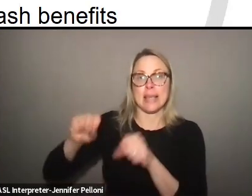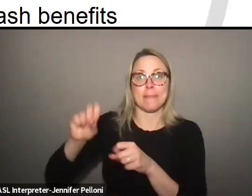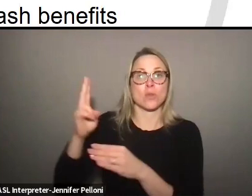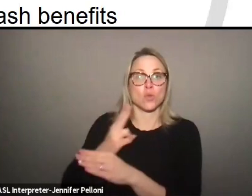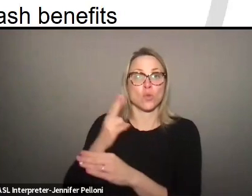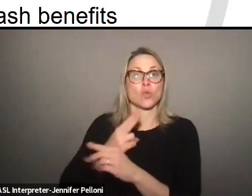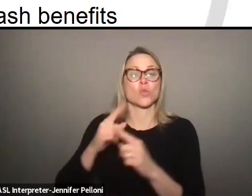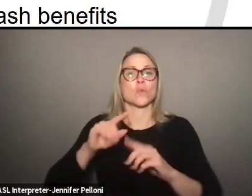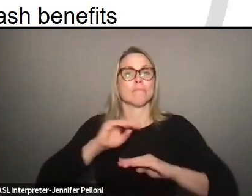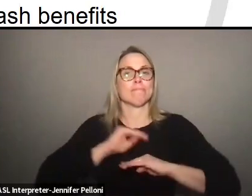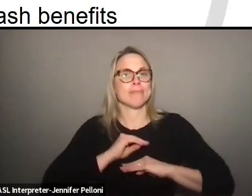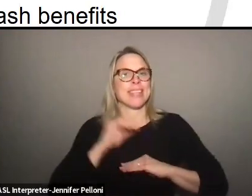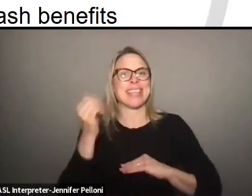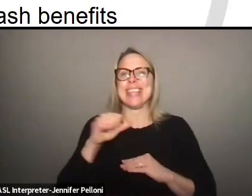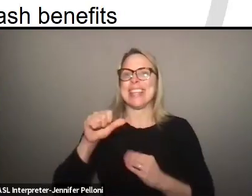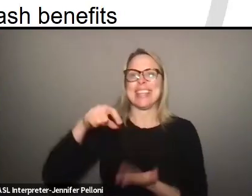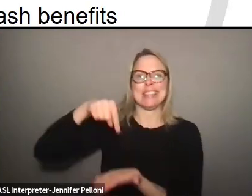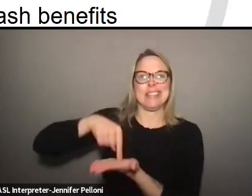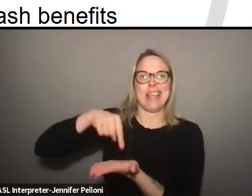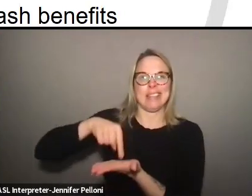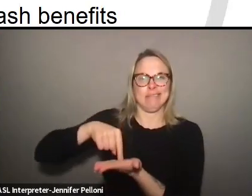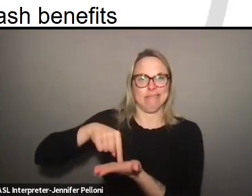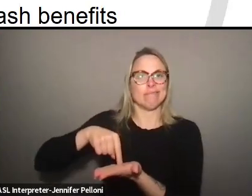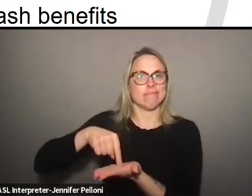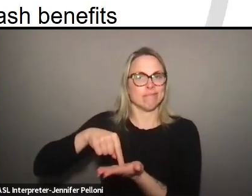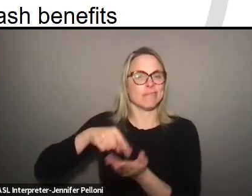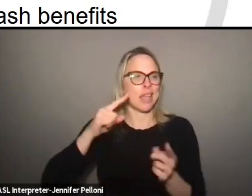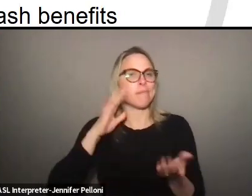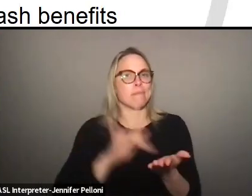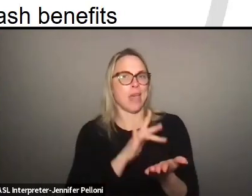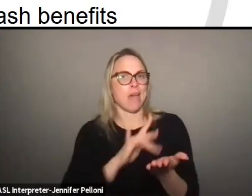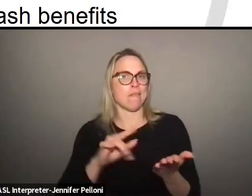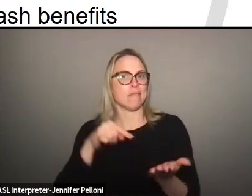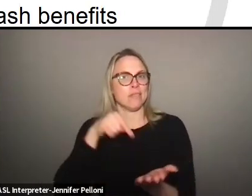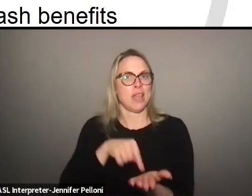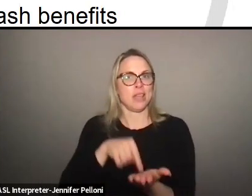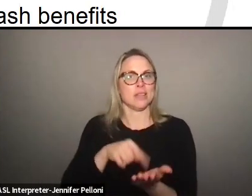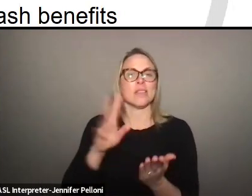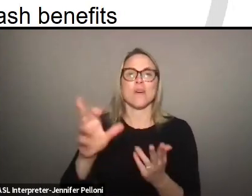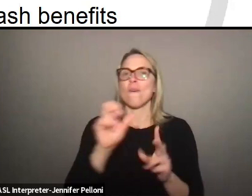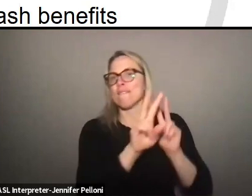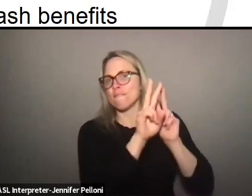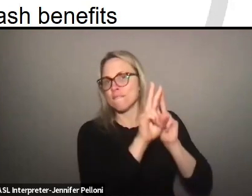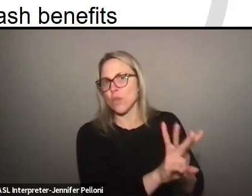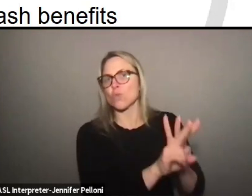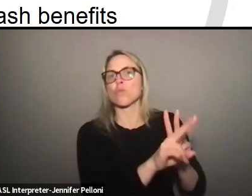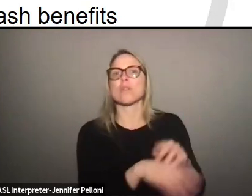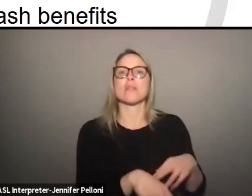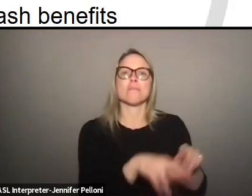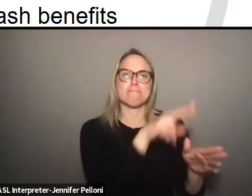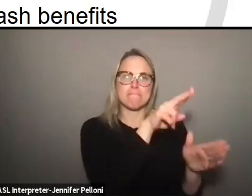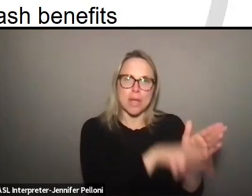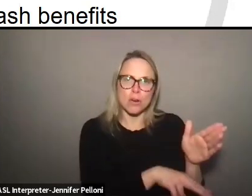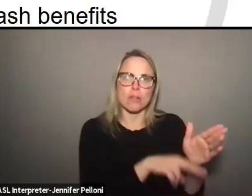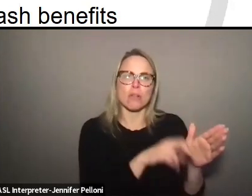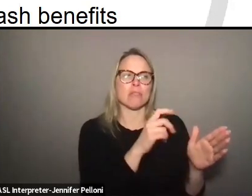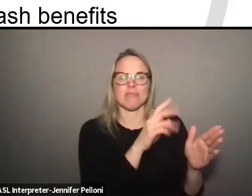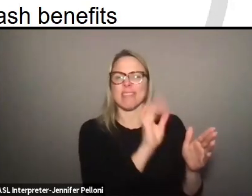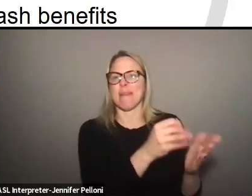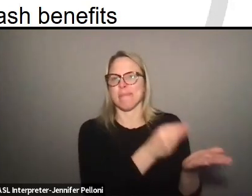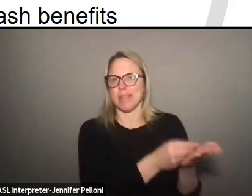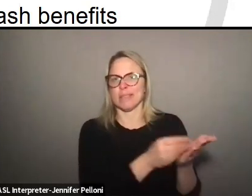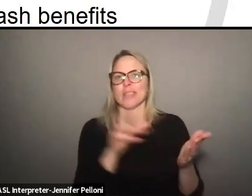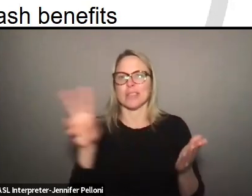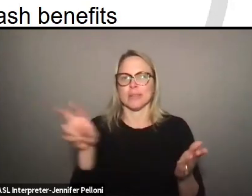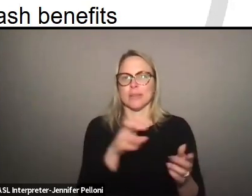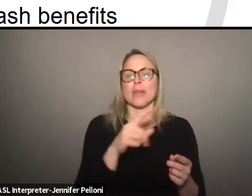to satisfy any outstanding debts, including funeral and burial expenses. After that, the account